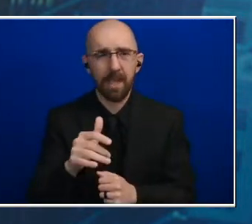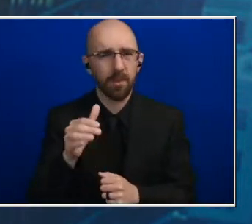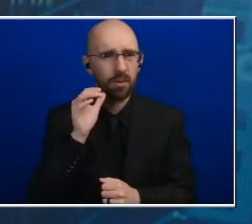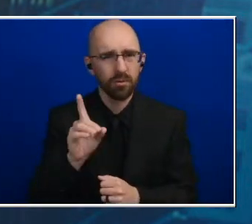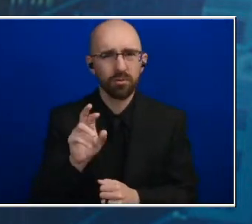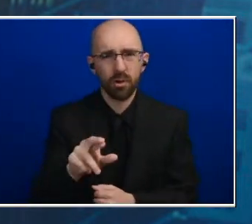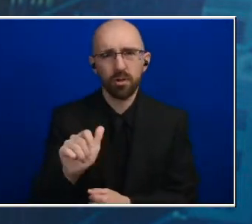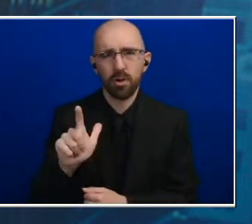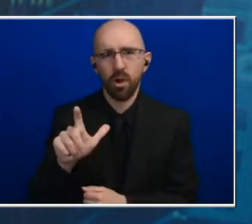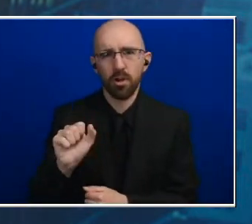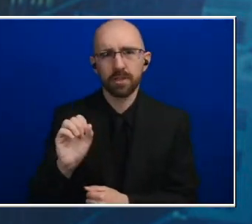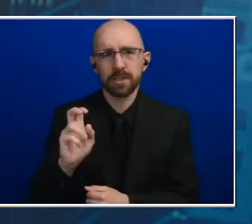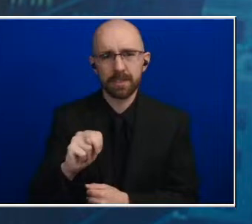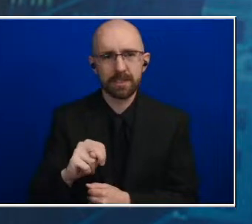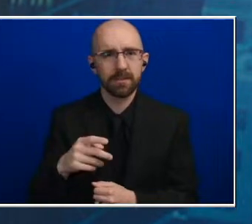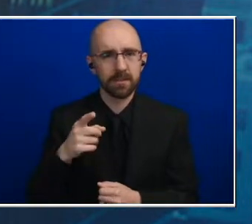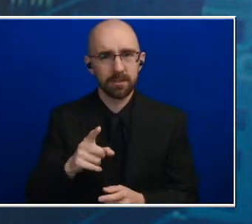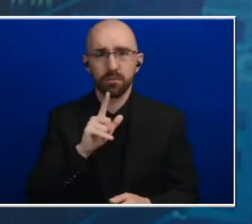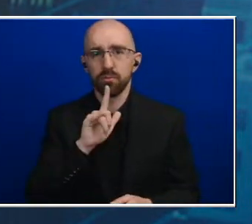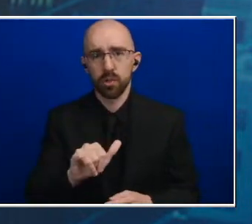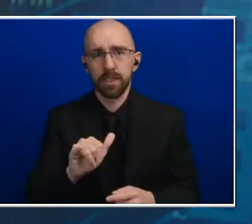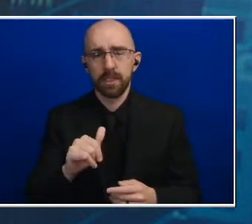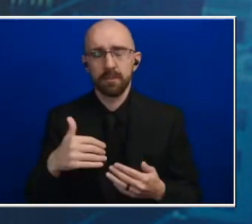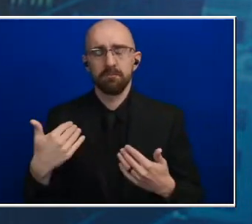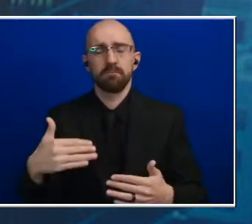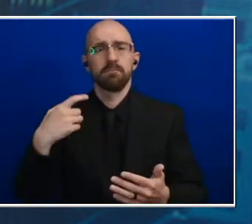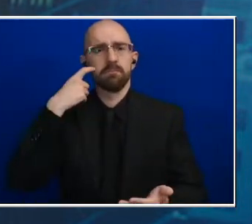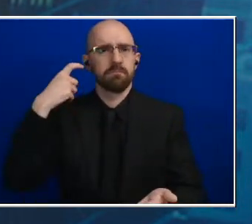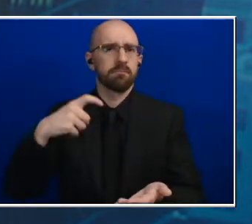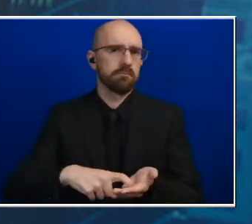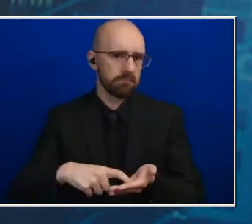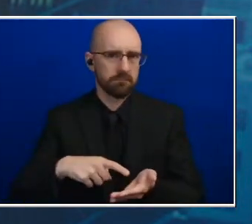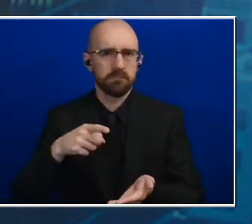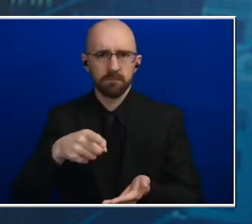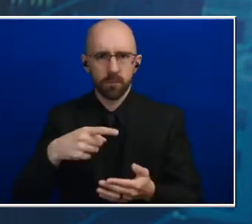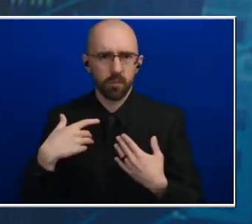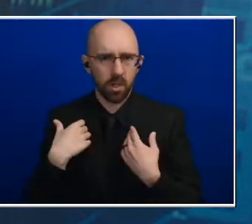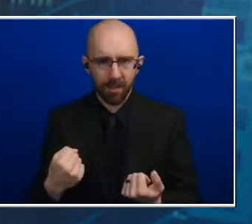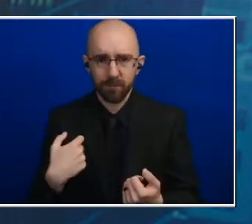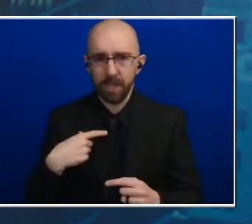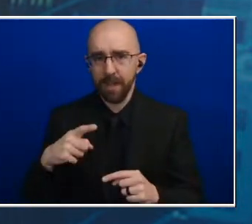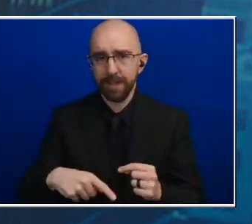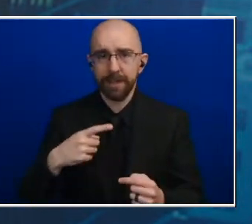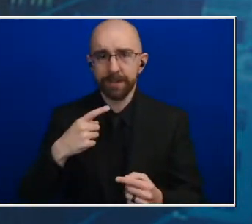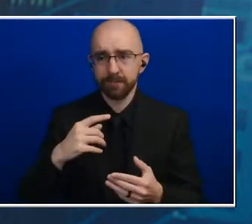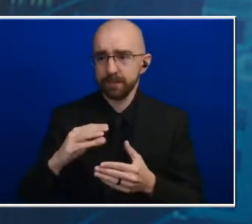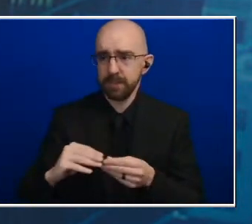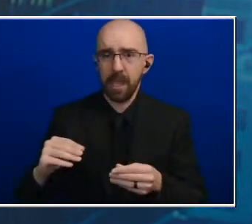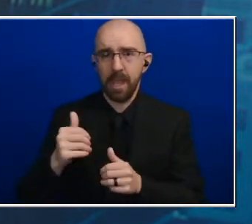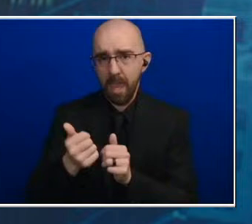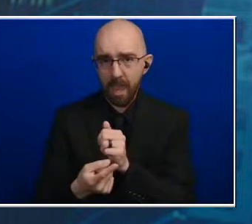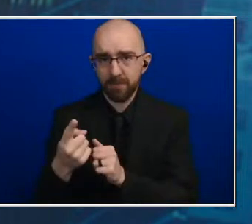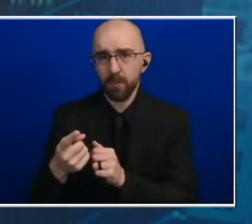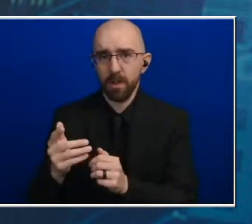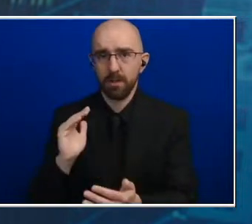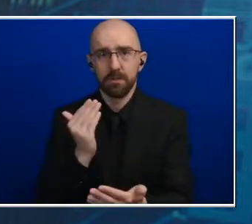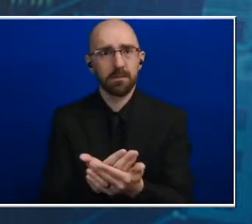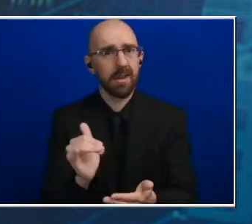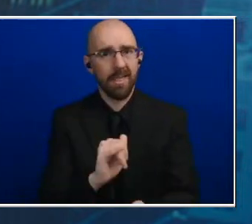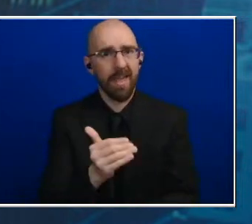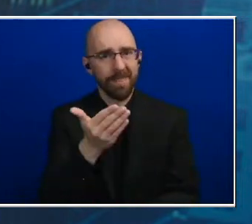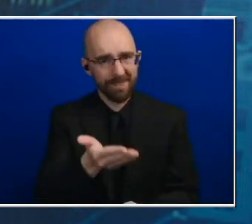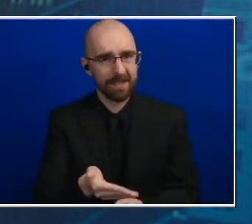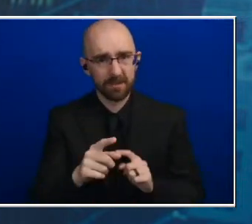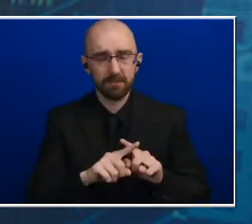is a truly outstanding recovery. And I can't say that everybody gets to that point, but it is delightful when someone